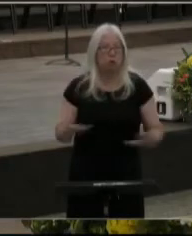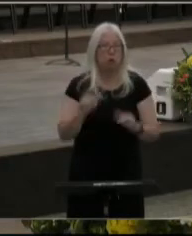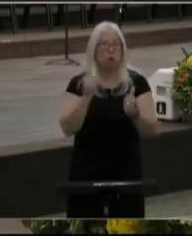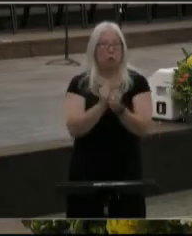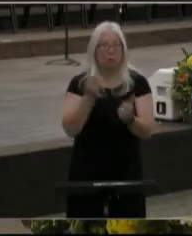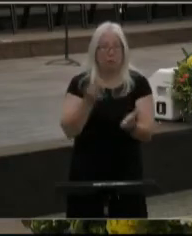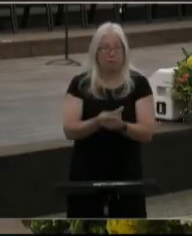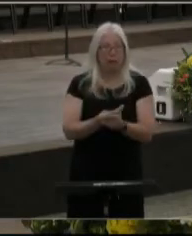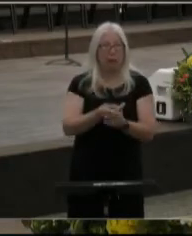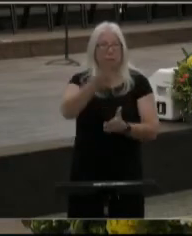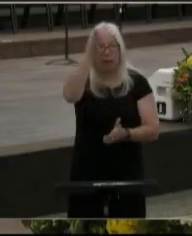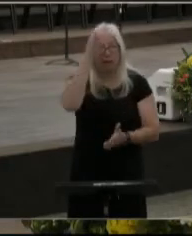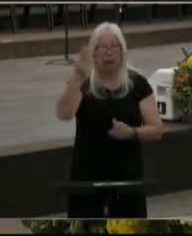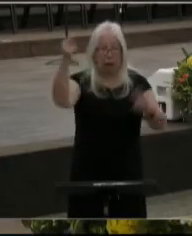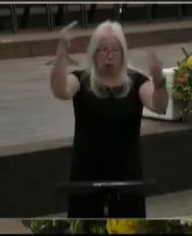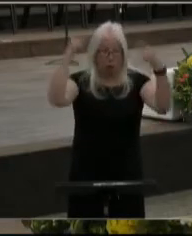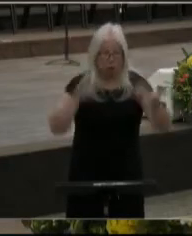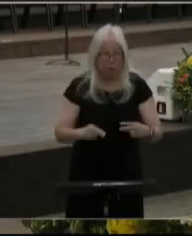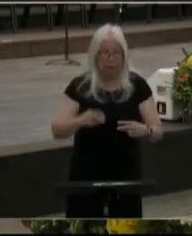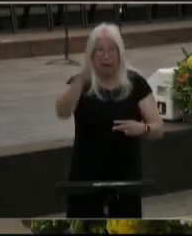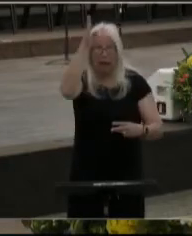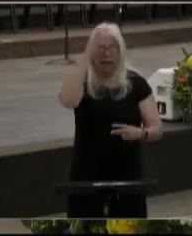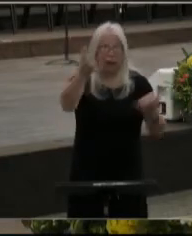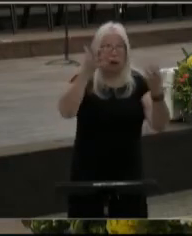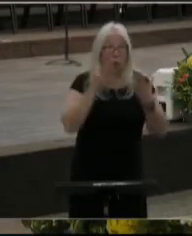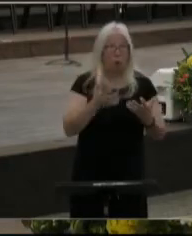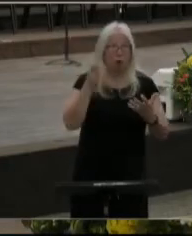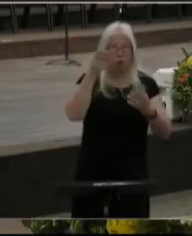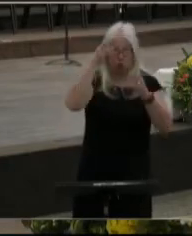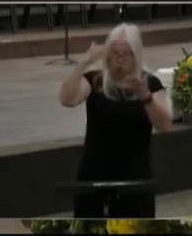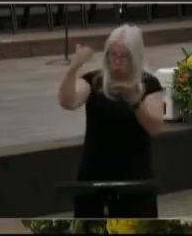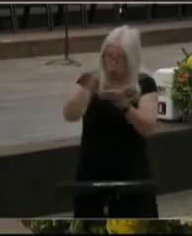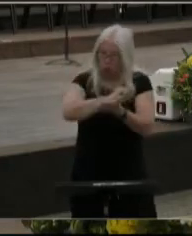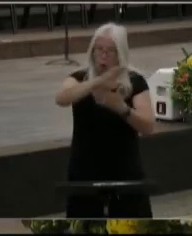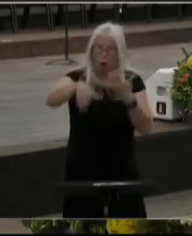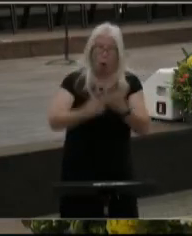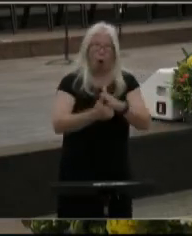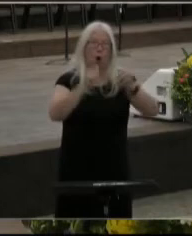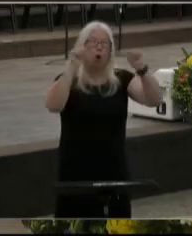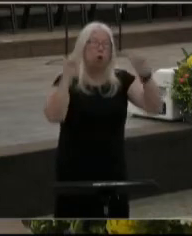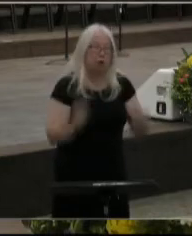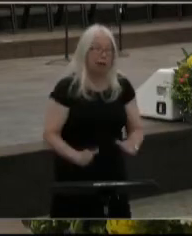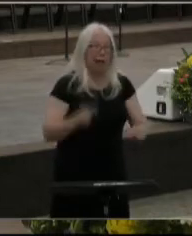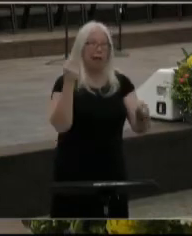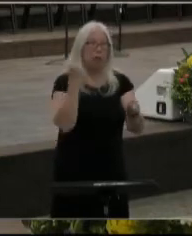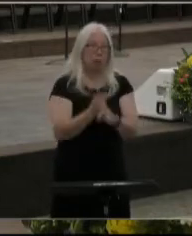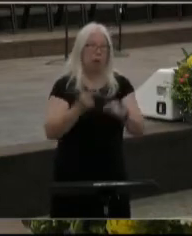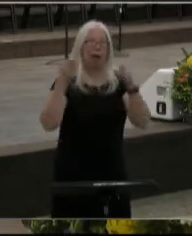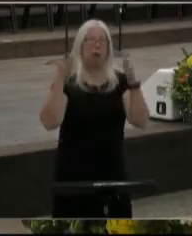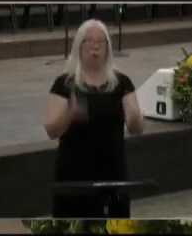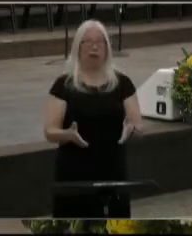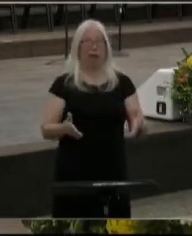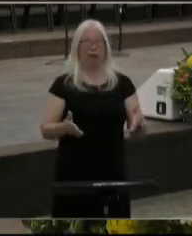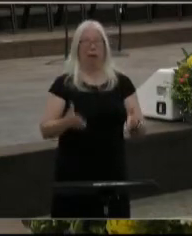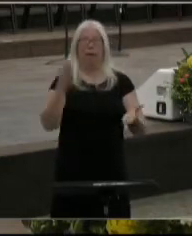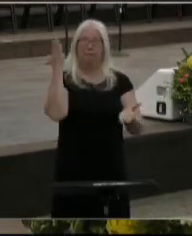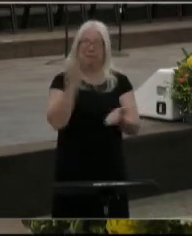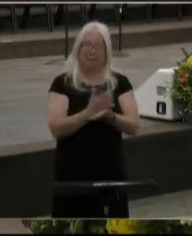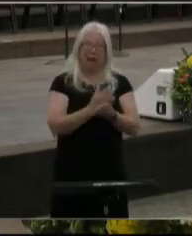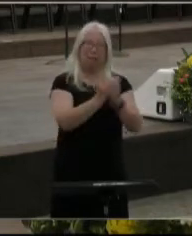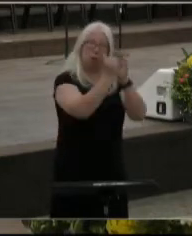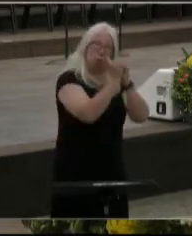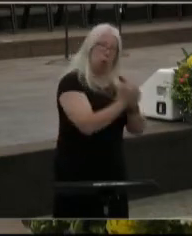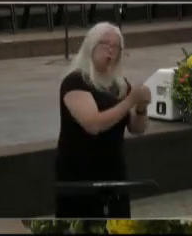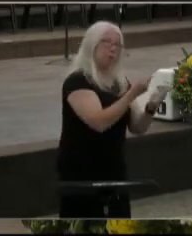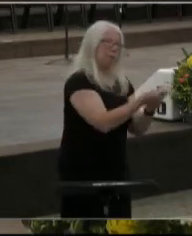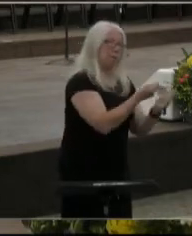your money, because God looks down and God wants you to earn all you can the right way. But stop worshiping the